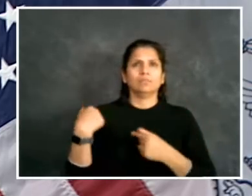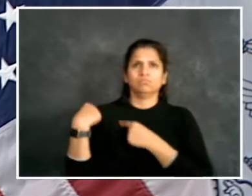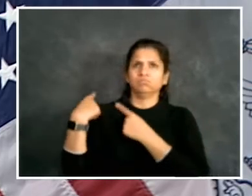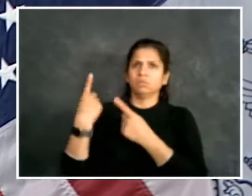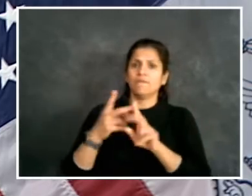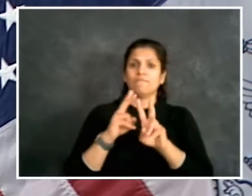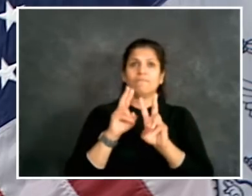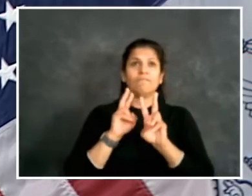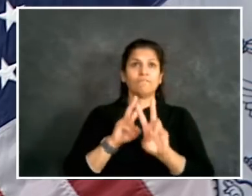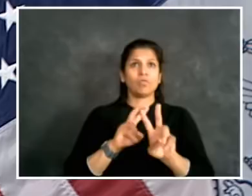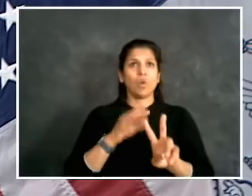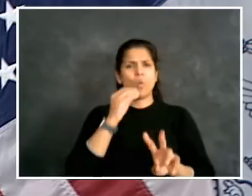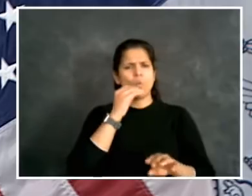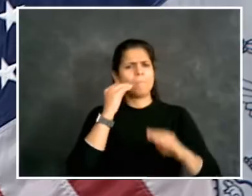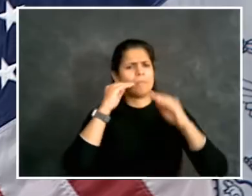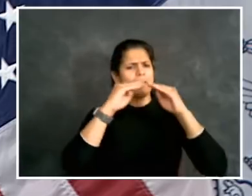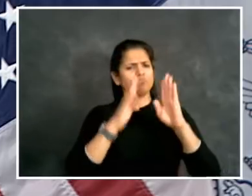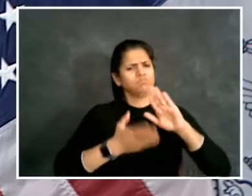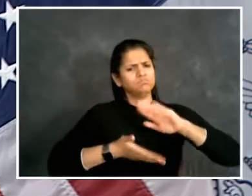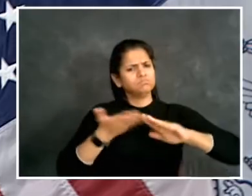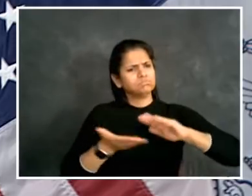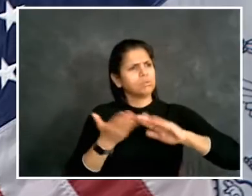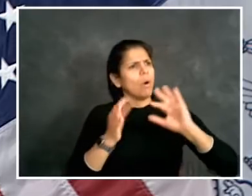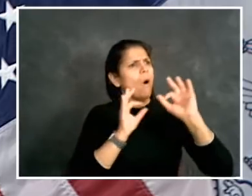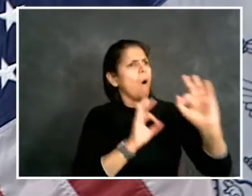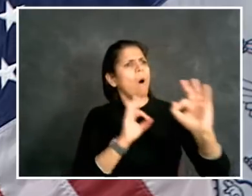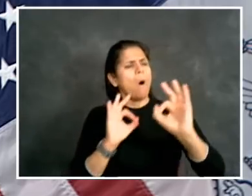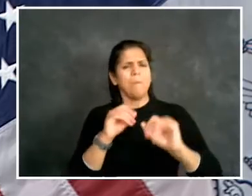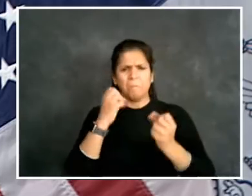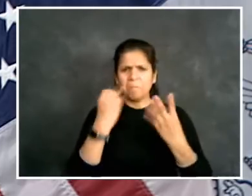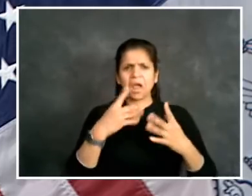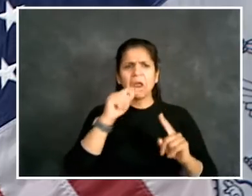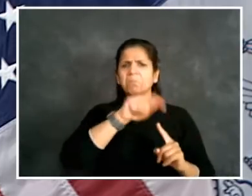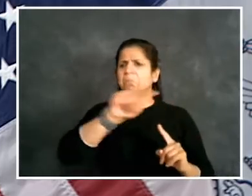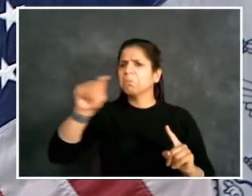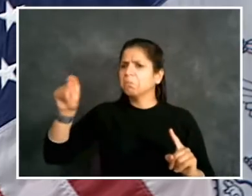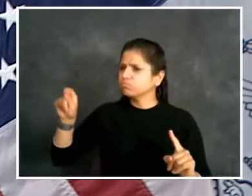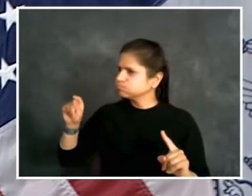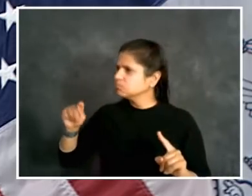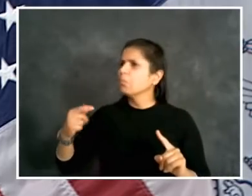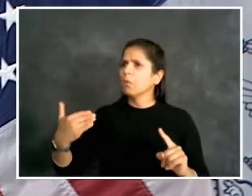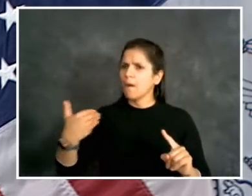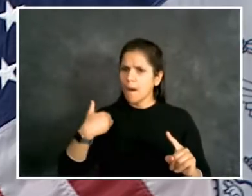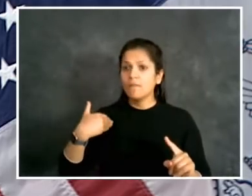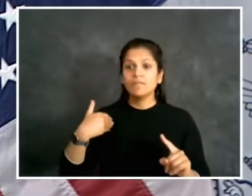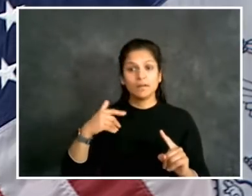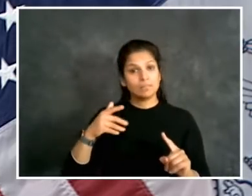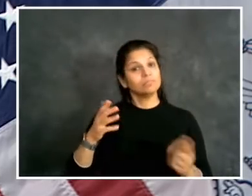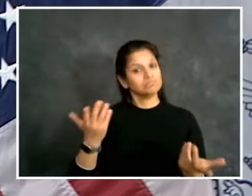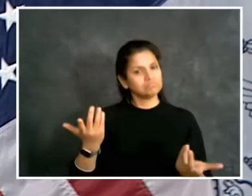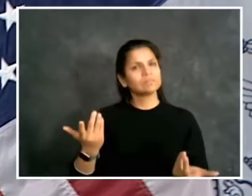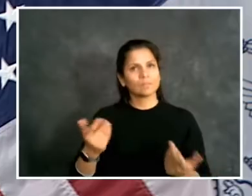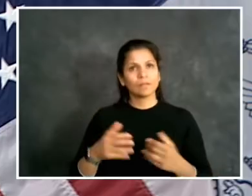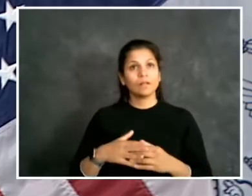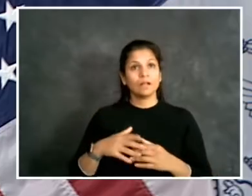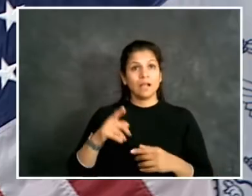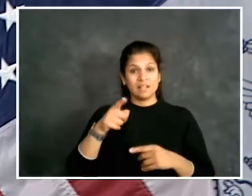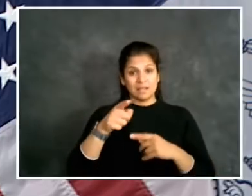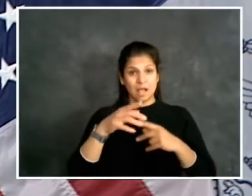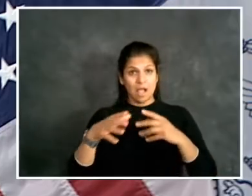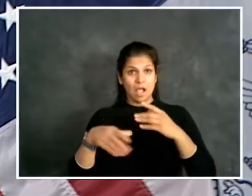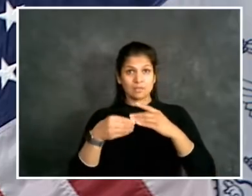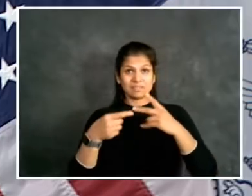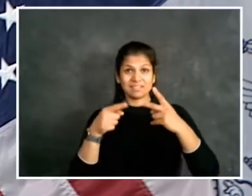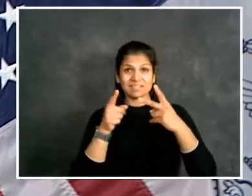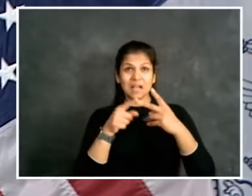So I do not get the sense that those kind of extraordinary measures are needed. We will support them any way we